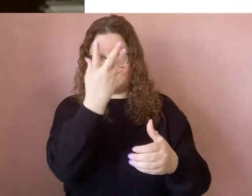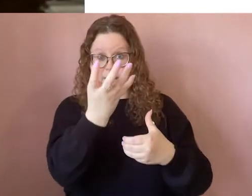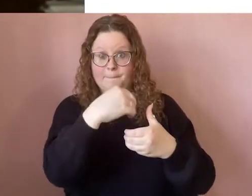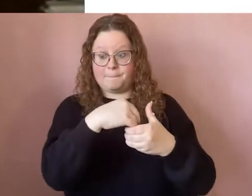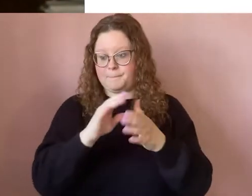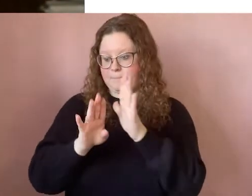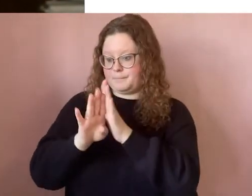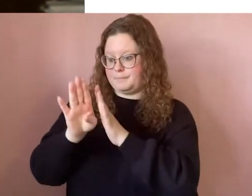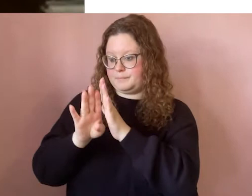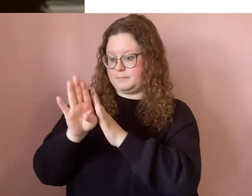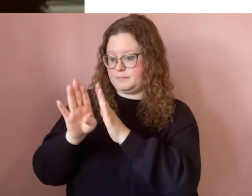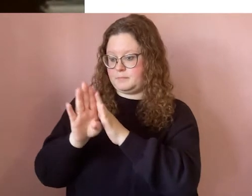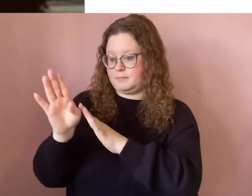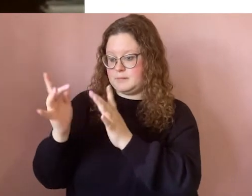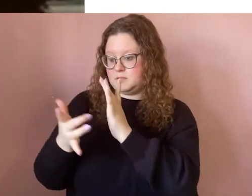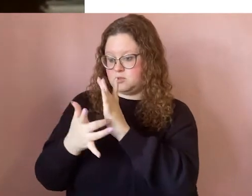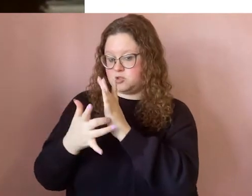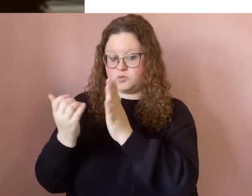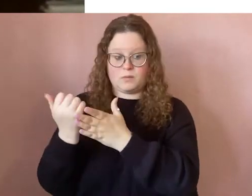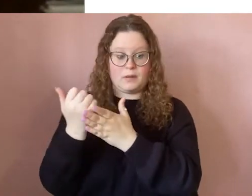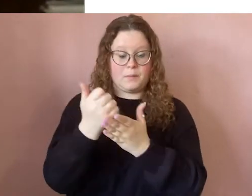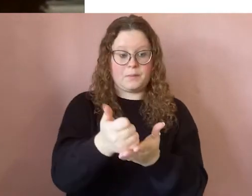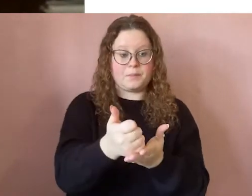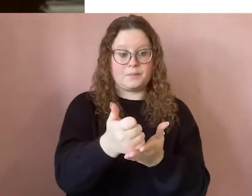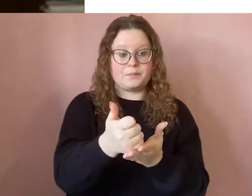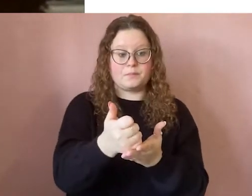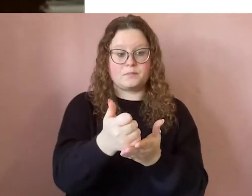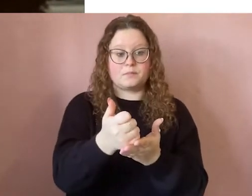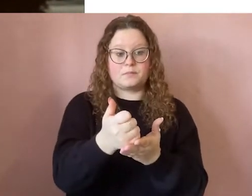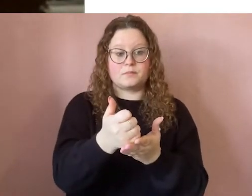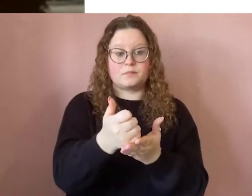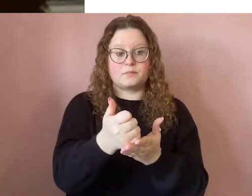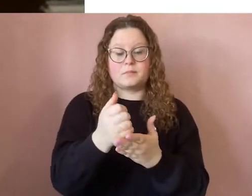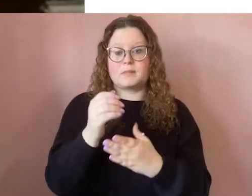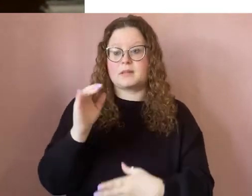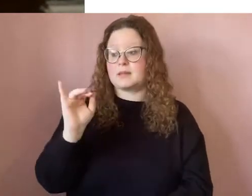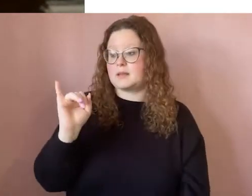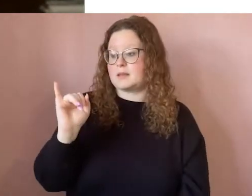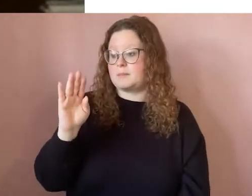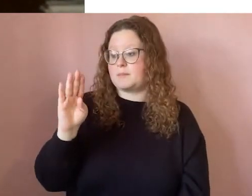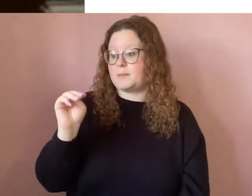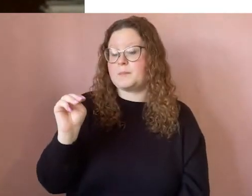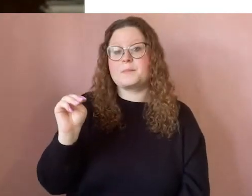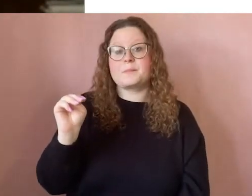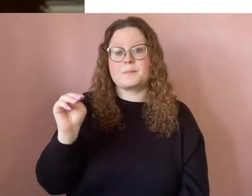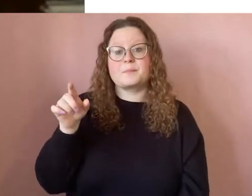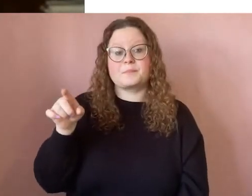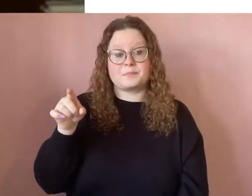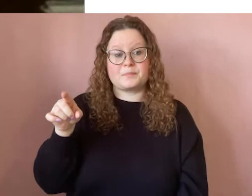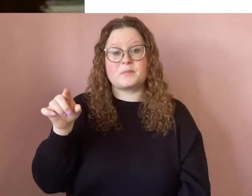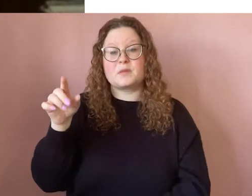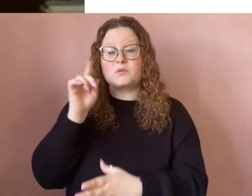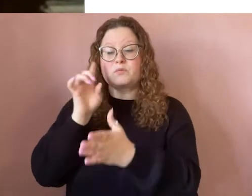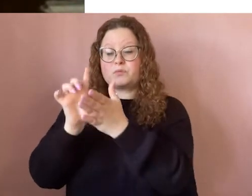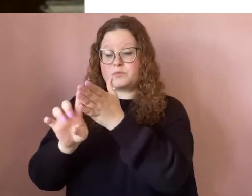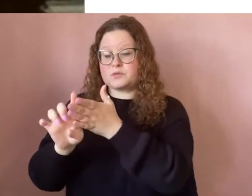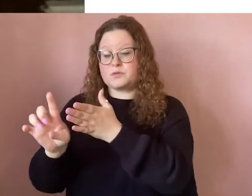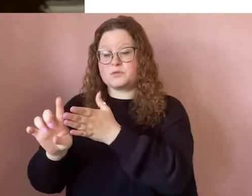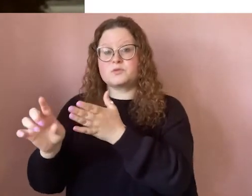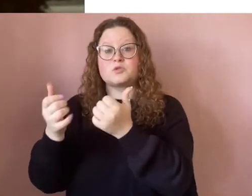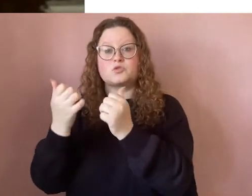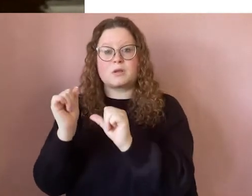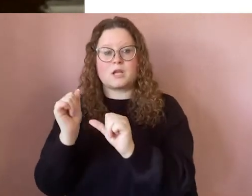New IBM research is using artificial intelligence and machine learning to identify instances